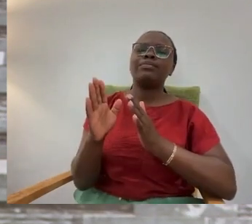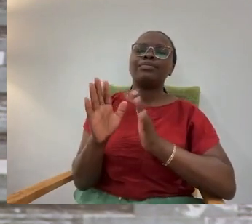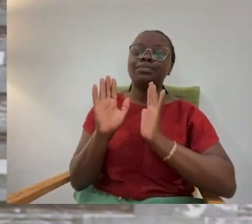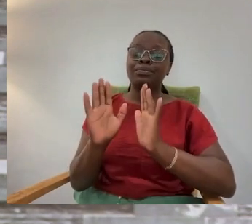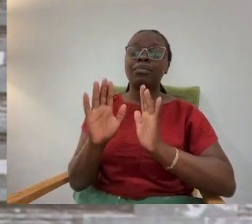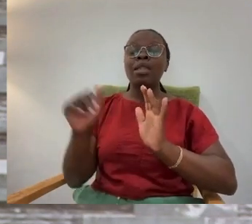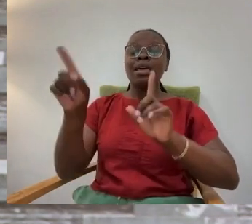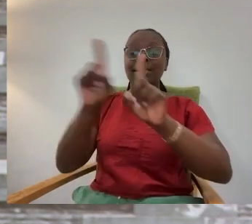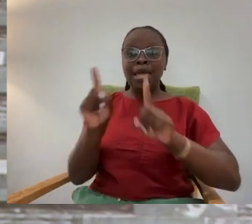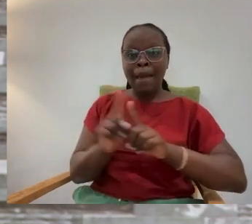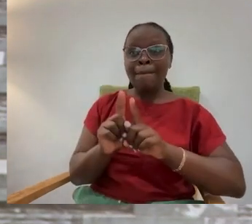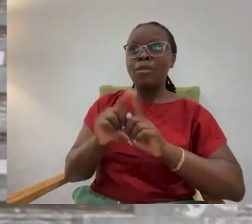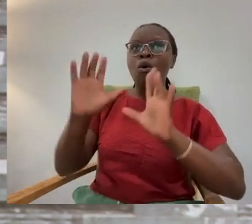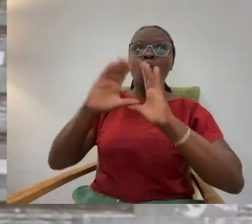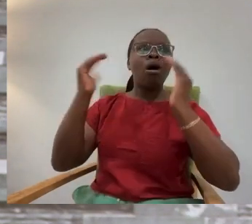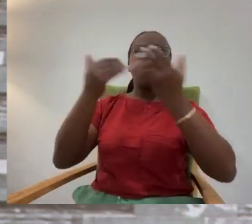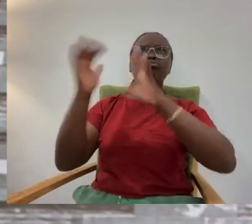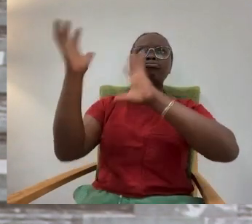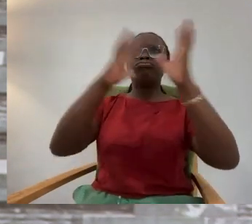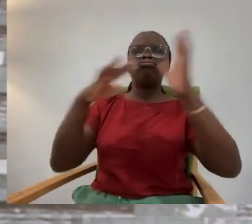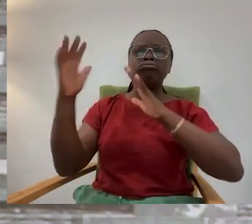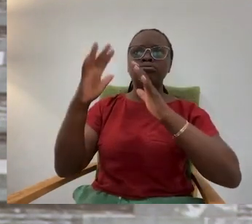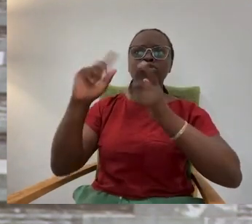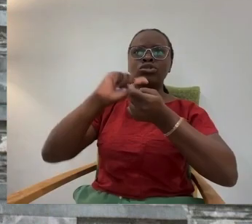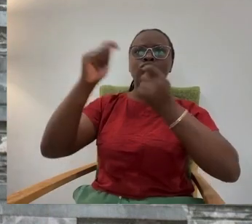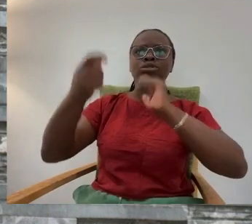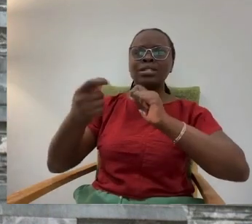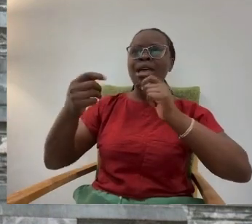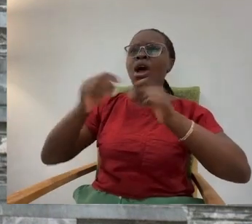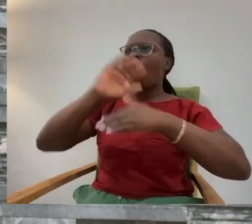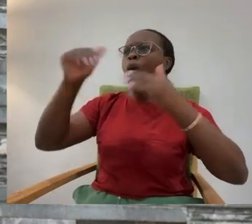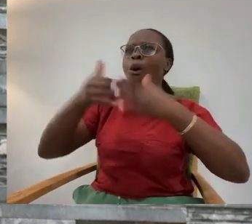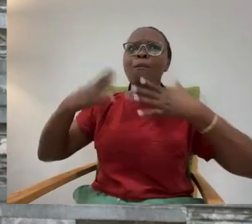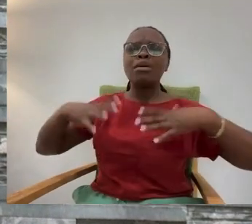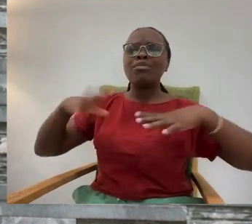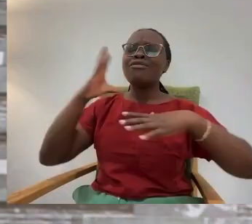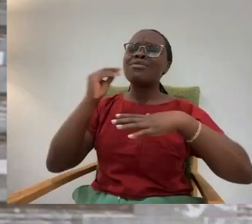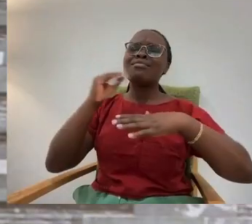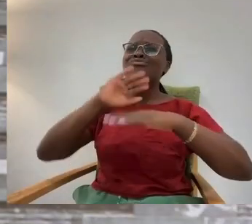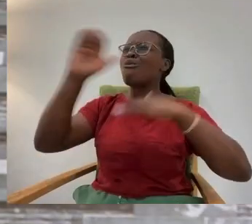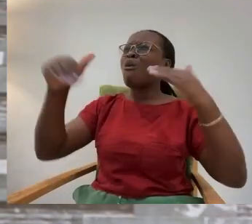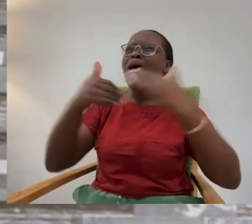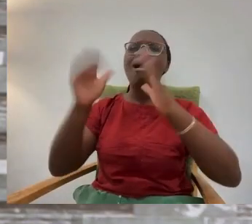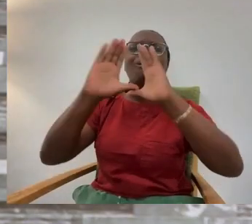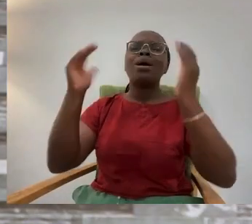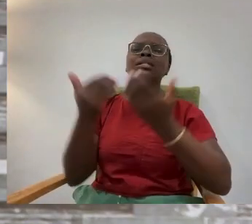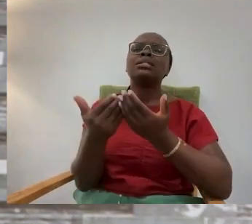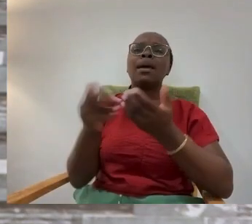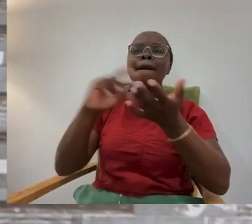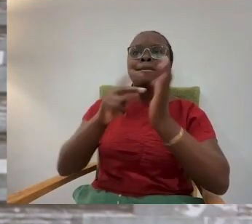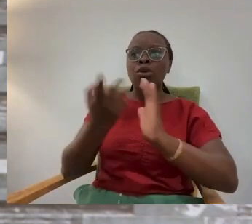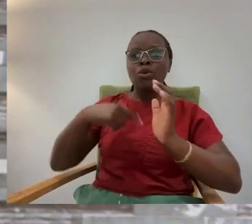also climate change is one of the biggest challenge that every human being all over the place is facing, and really taking into